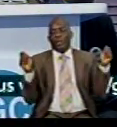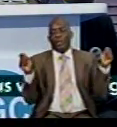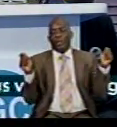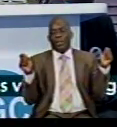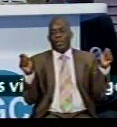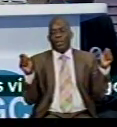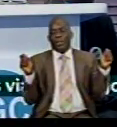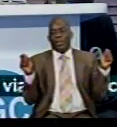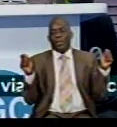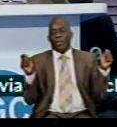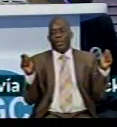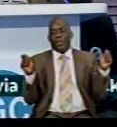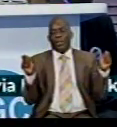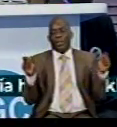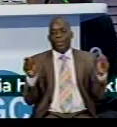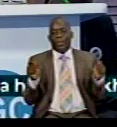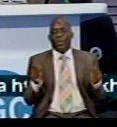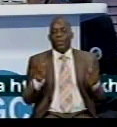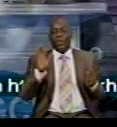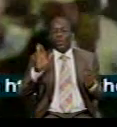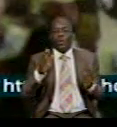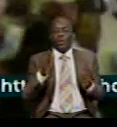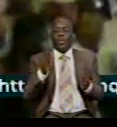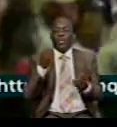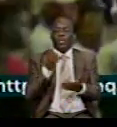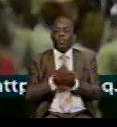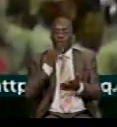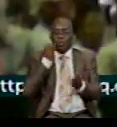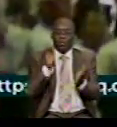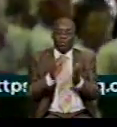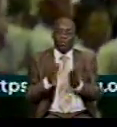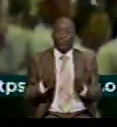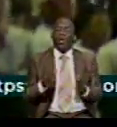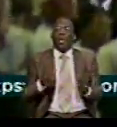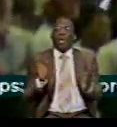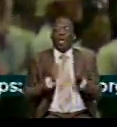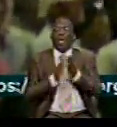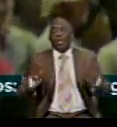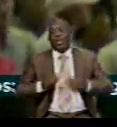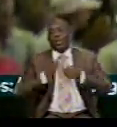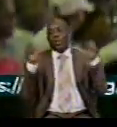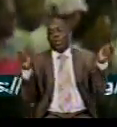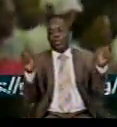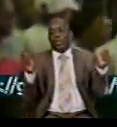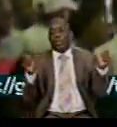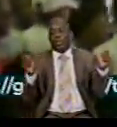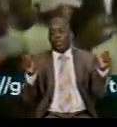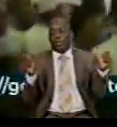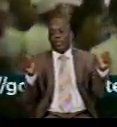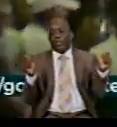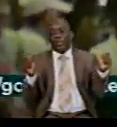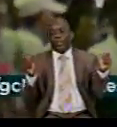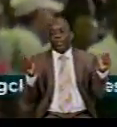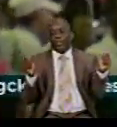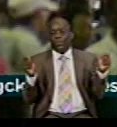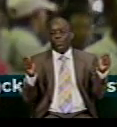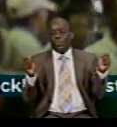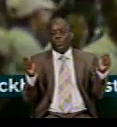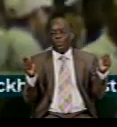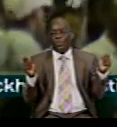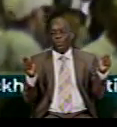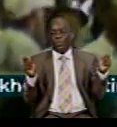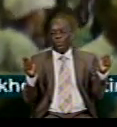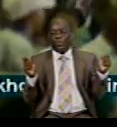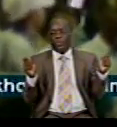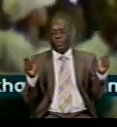Hallelujah! Your amen is too small. I say hallelujah! But amen is too small. Hallelujah!